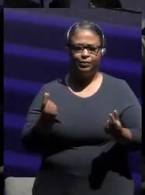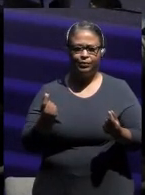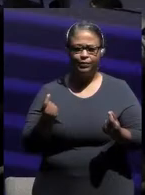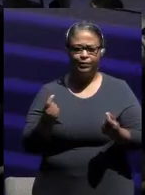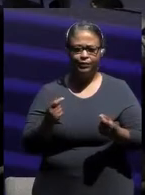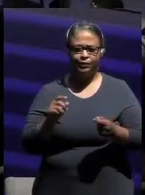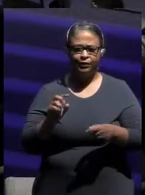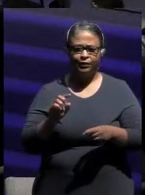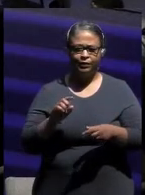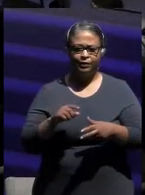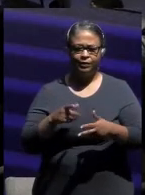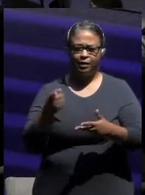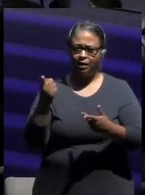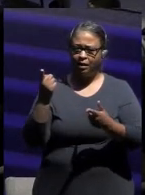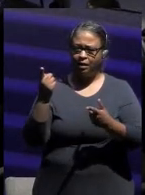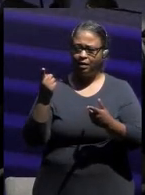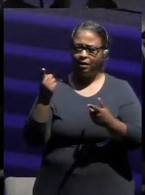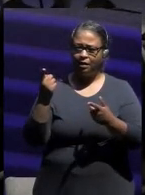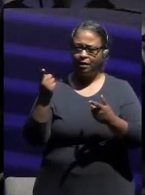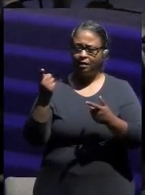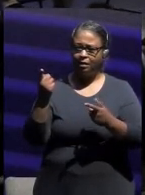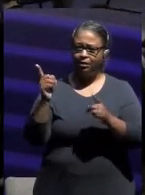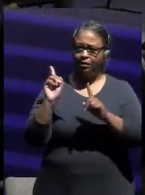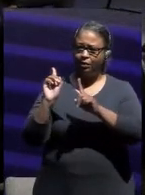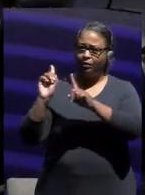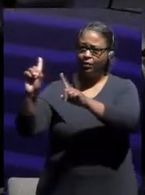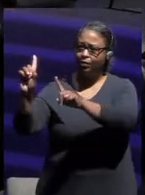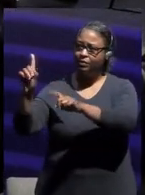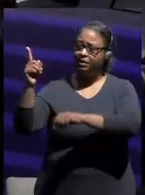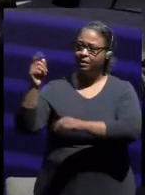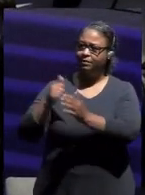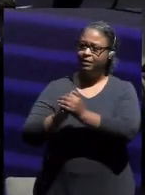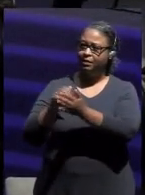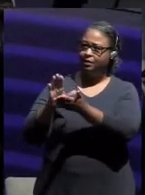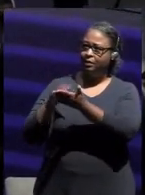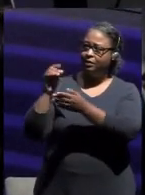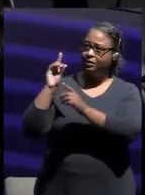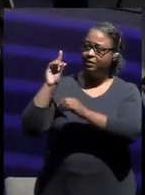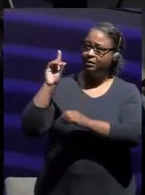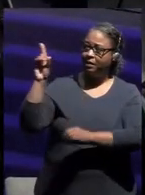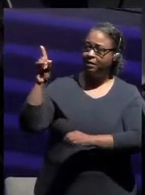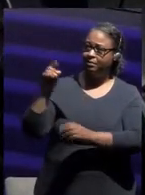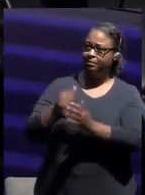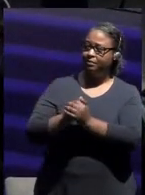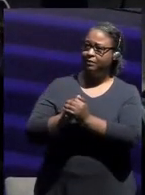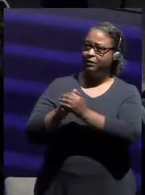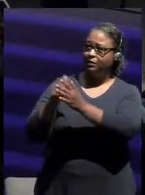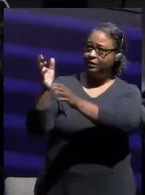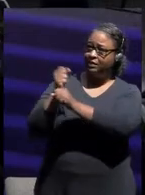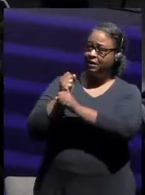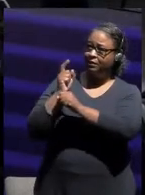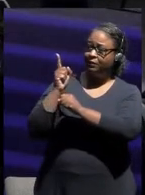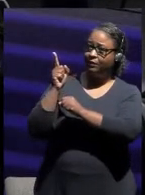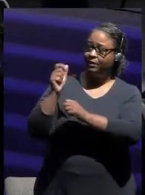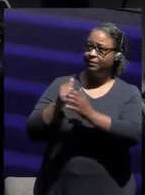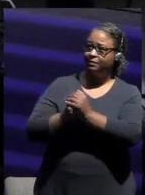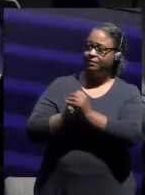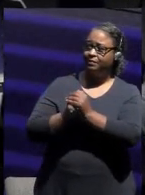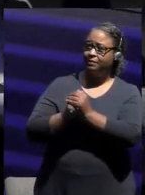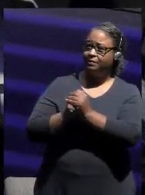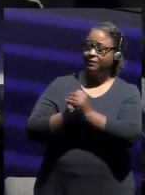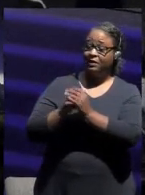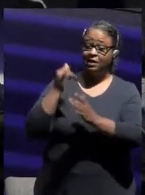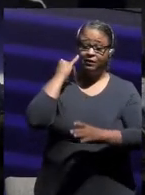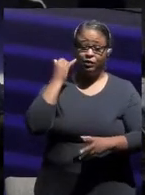the three. Come to Him, learn of Him, and receive Him. And if you want to be a friend